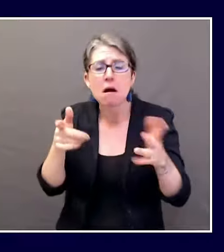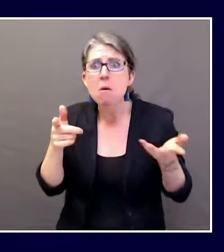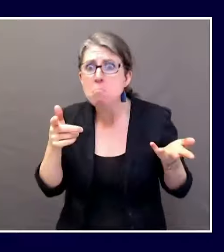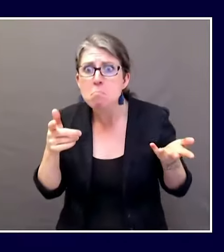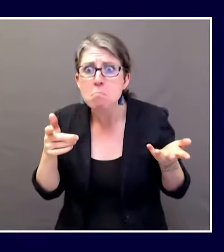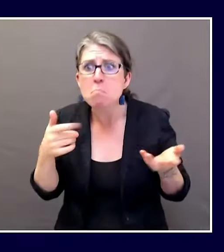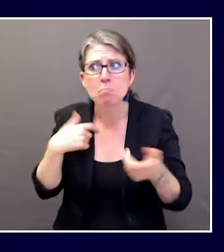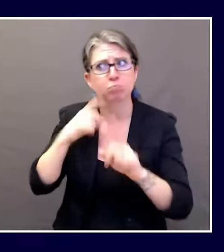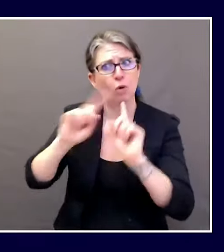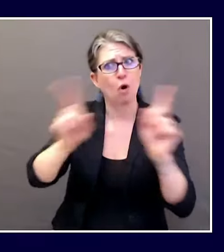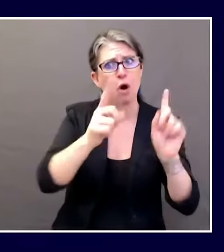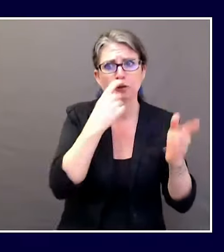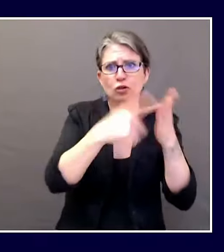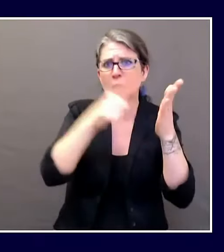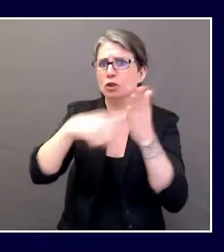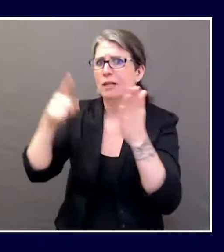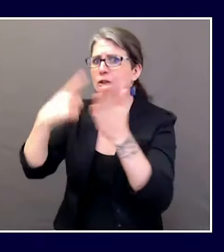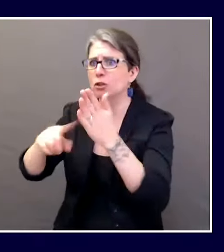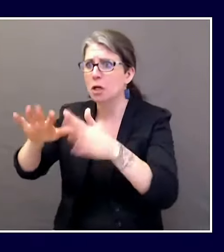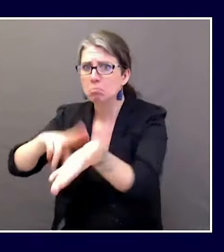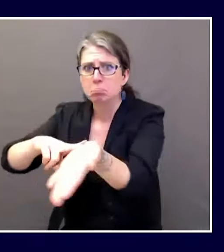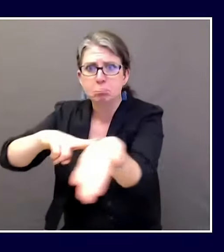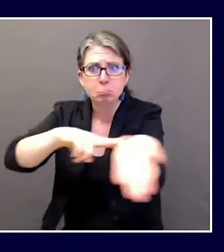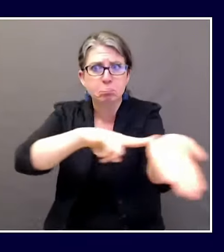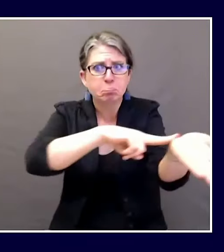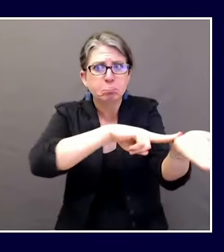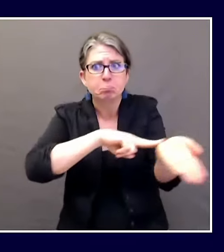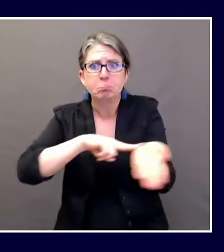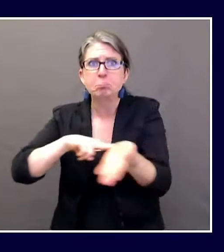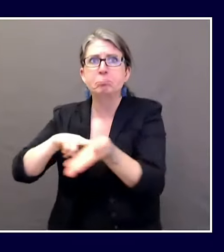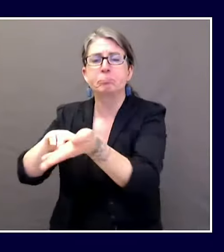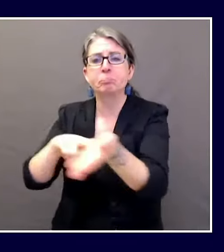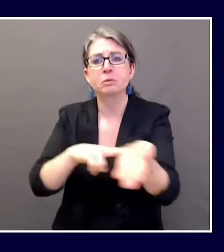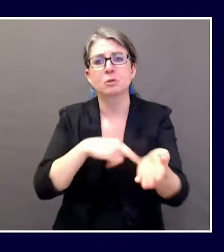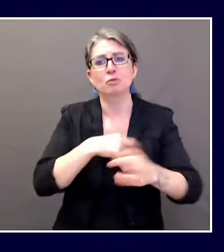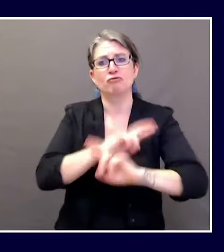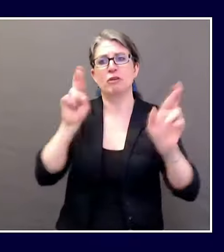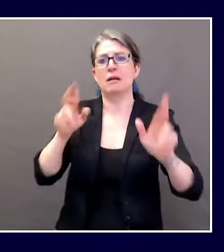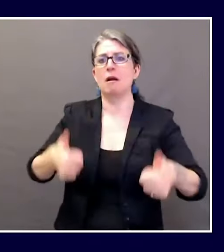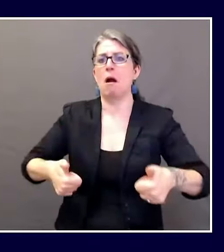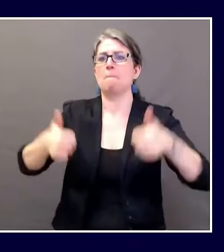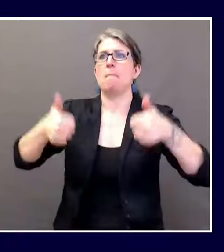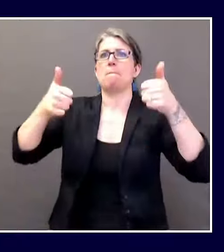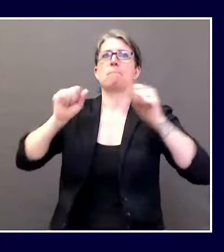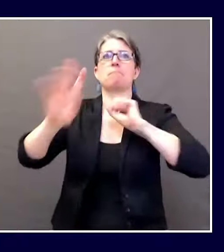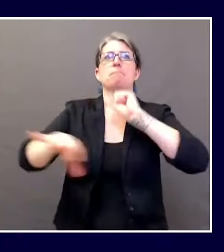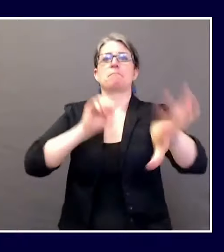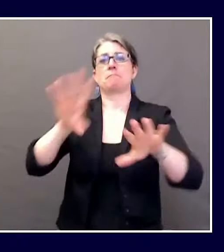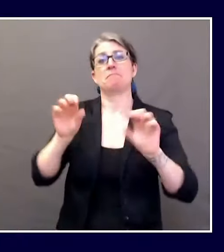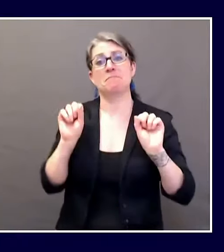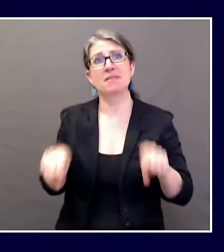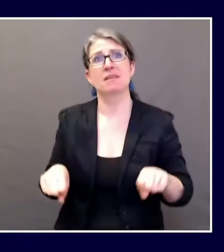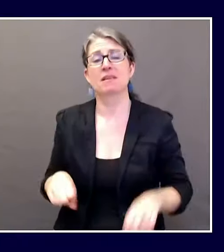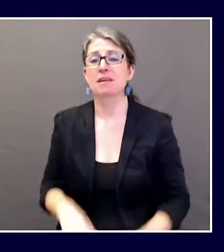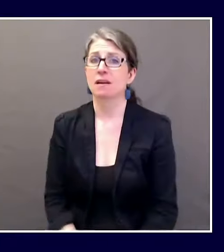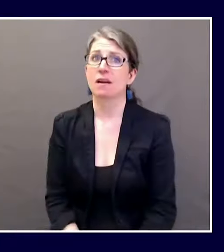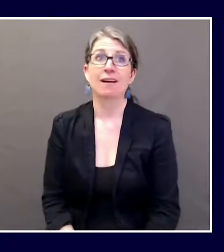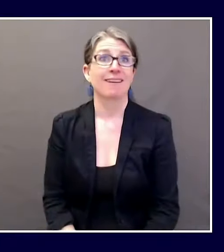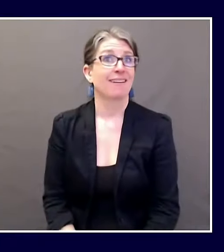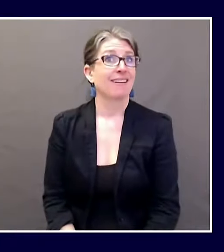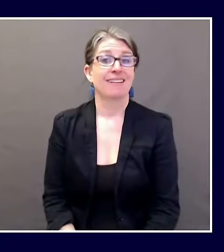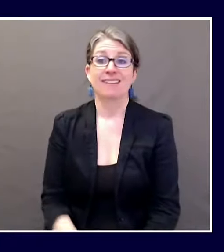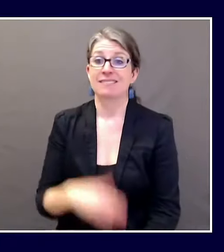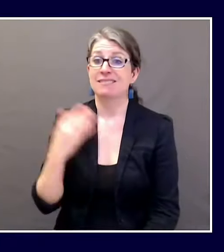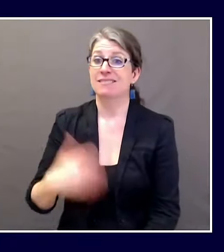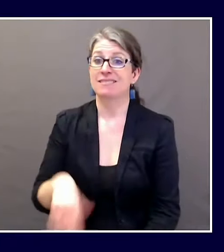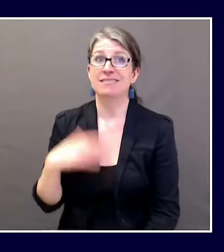do to get to 3,000 or 4,000 a day? And I am so thrilled with the cooperation and response that we have received